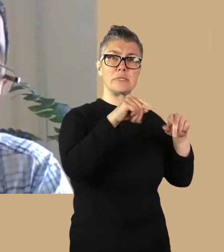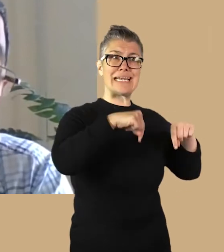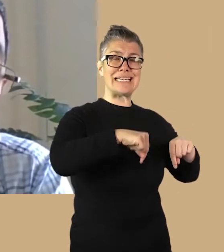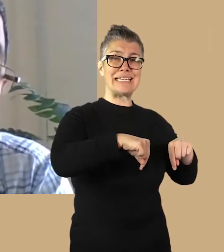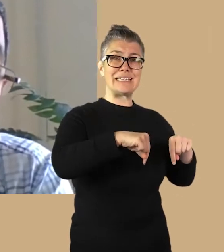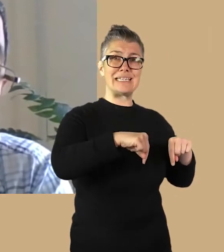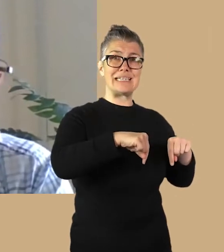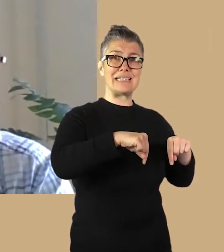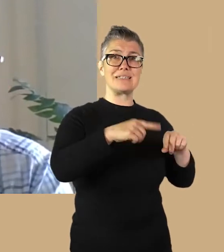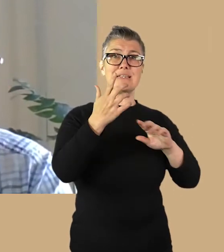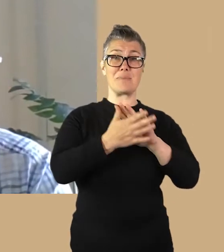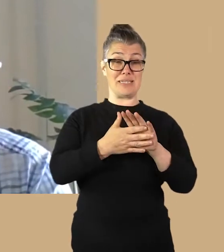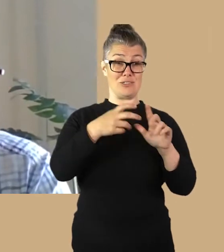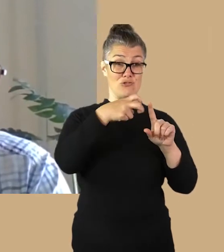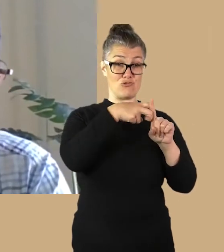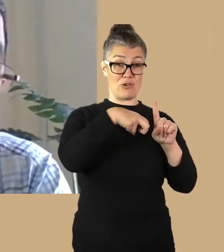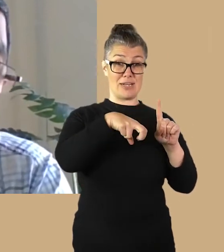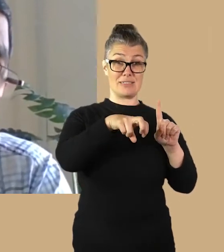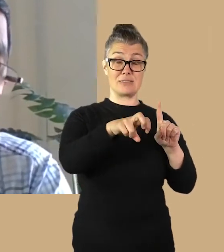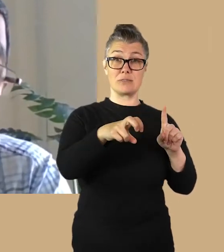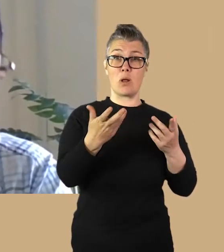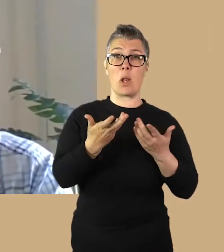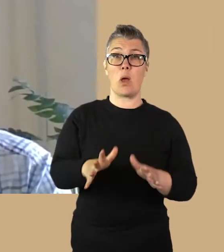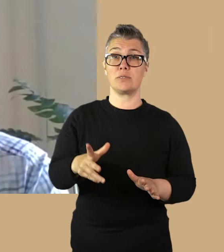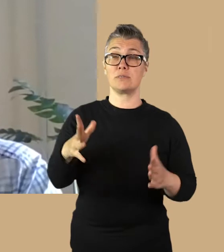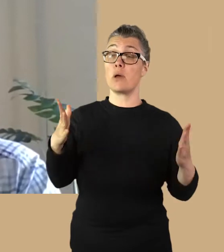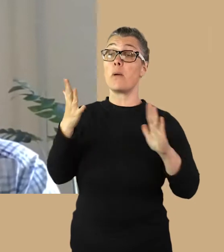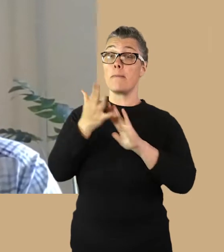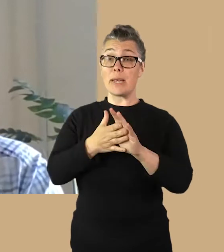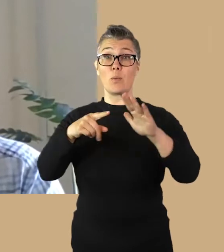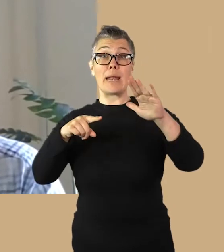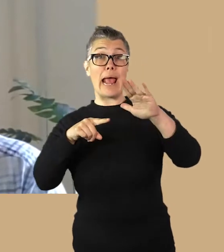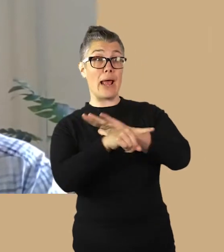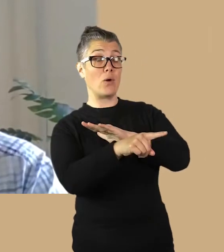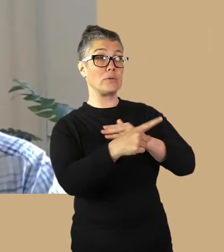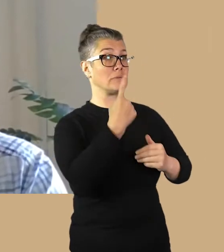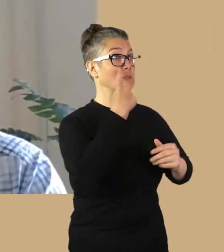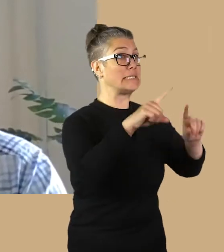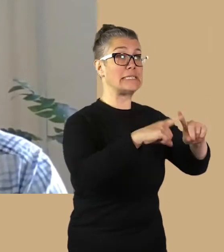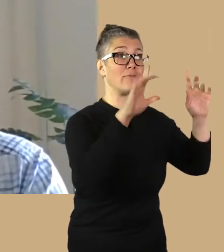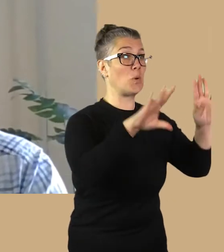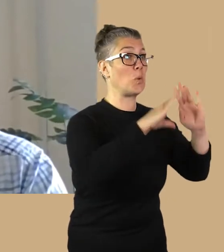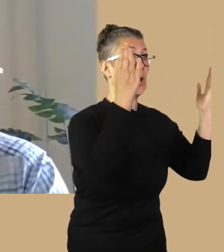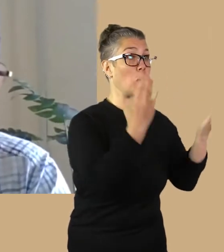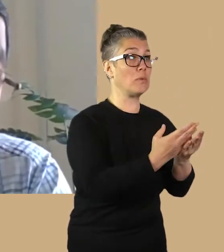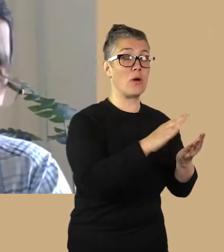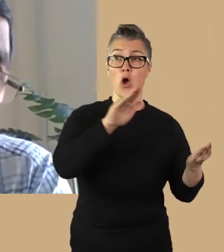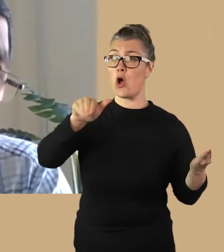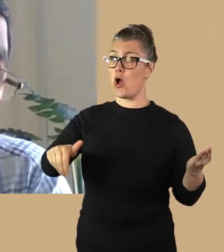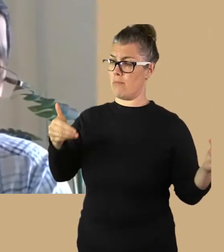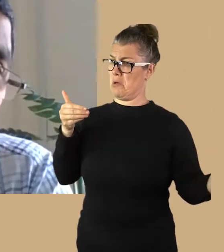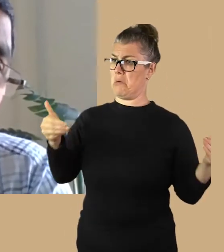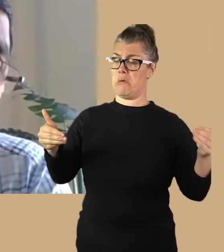the children are lost in transition. So when they go out from the home, they see a different world. When they come